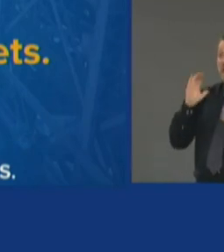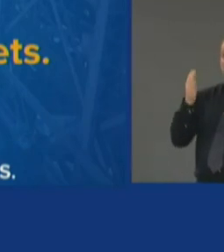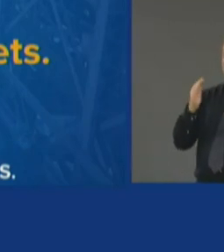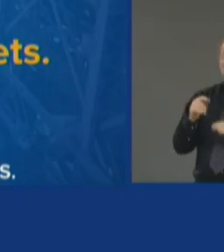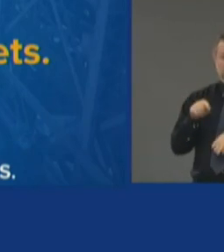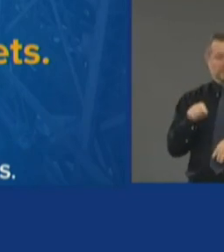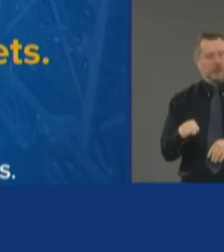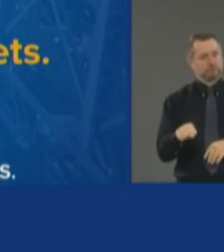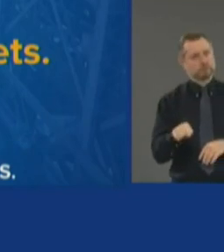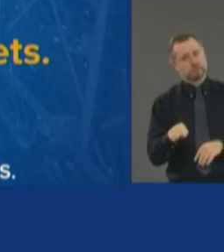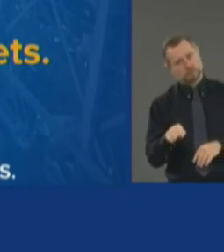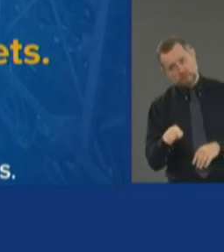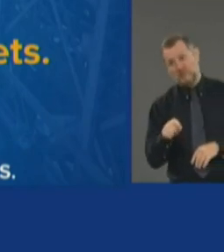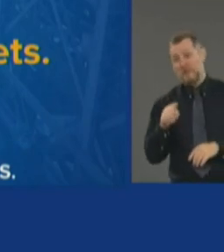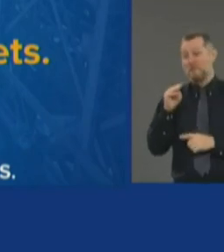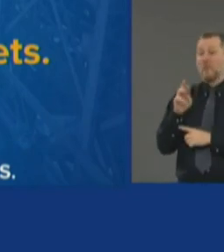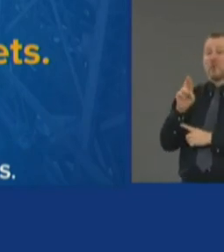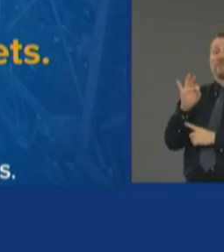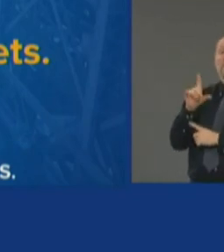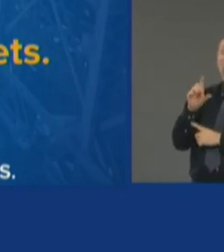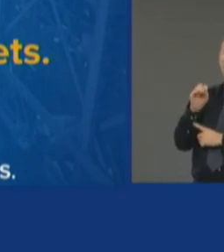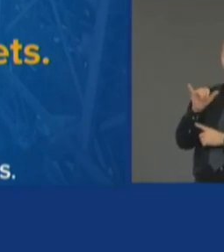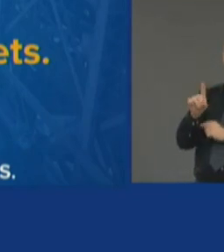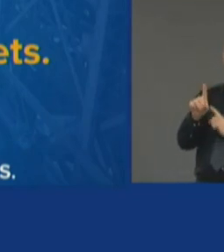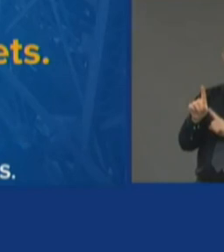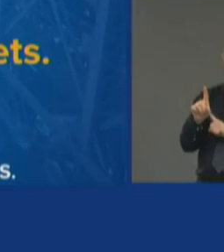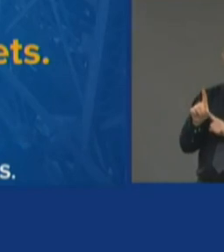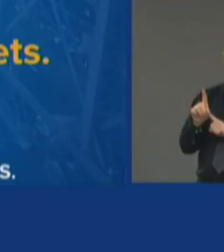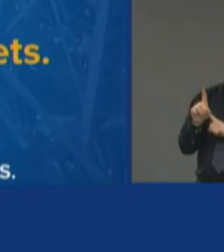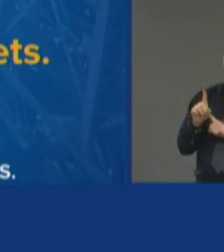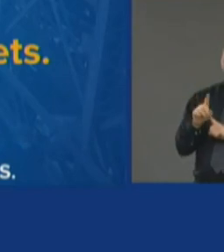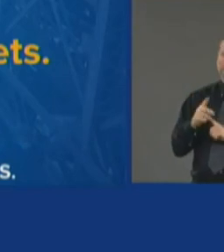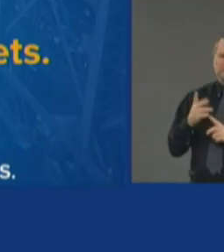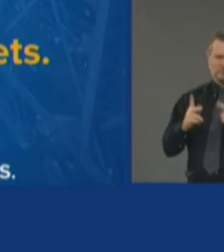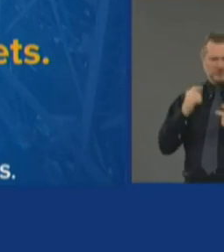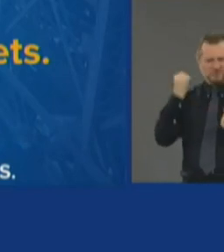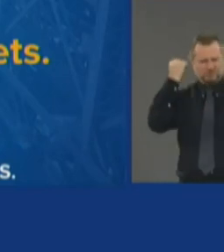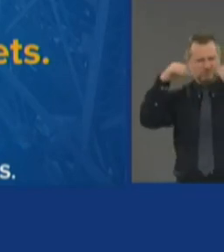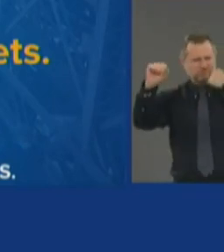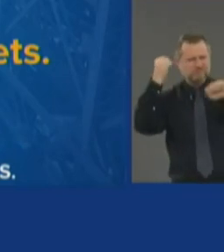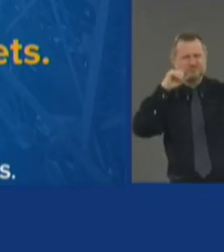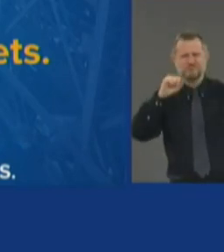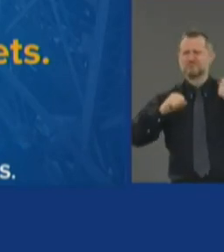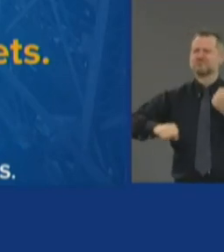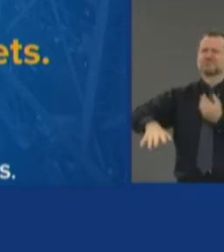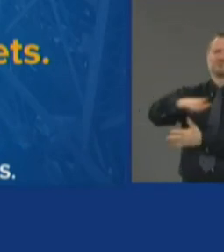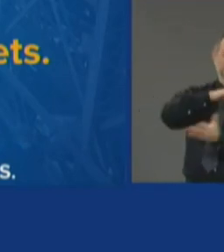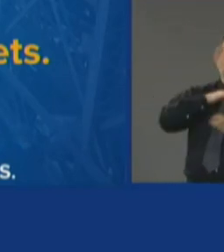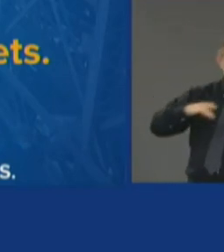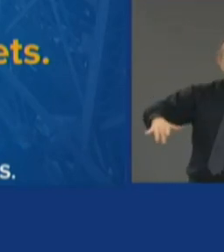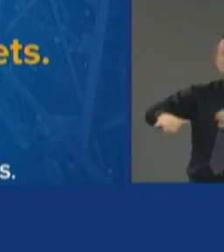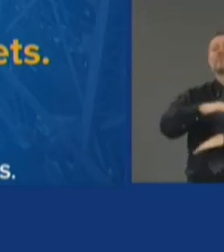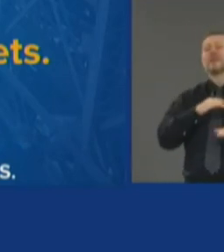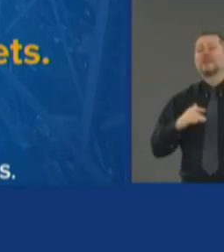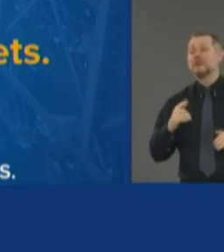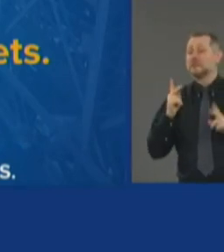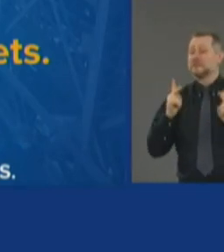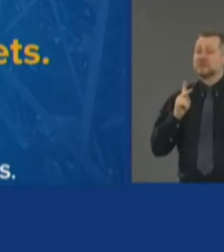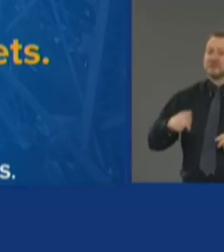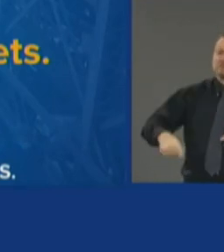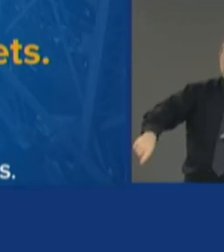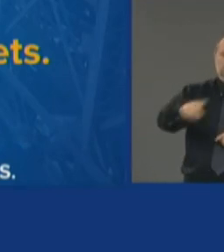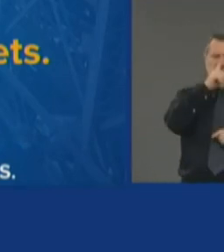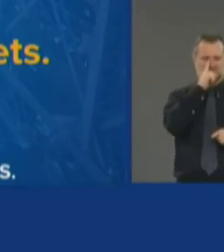the situation we're in with the social unrest we see. People have seen